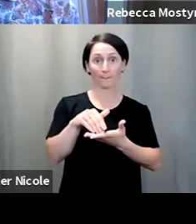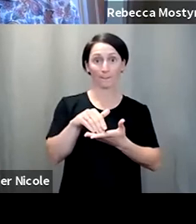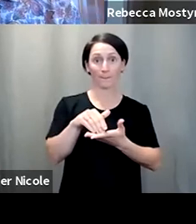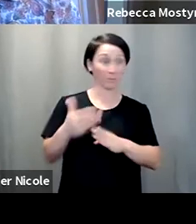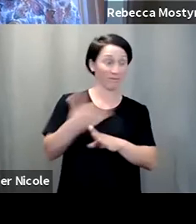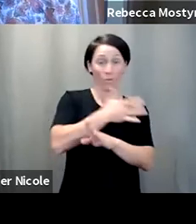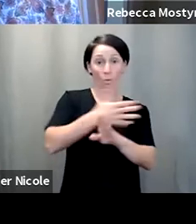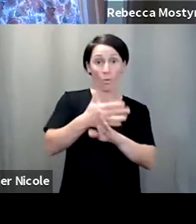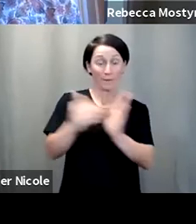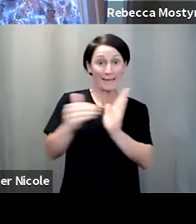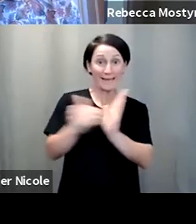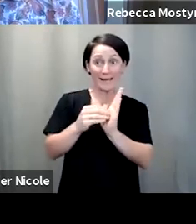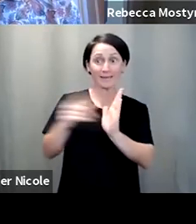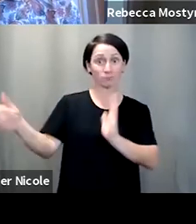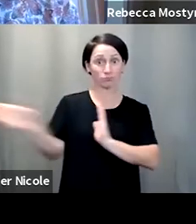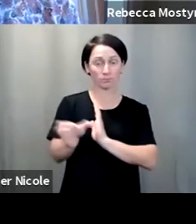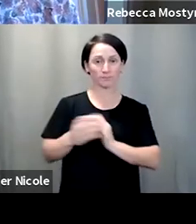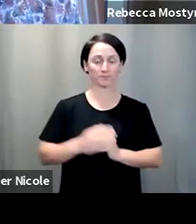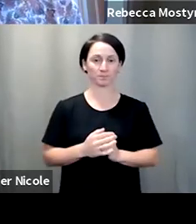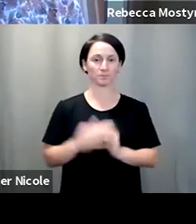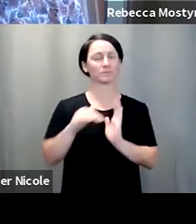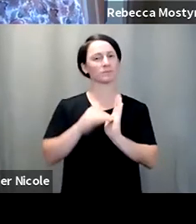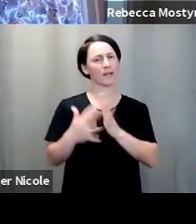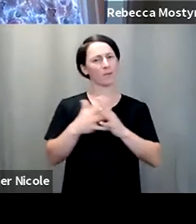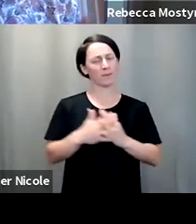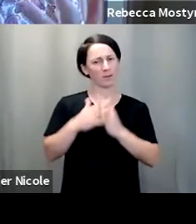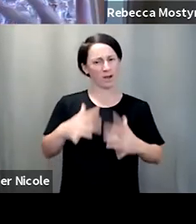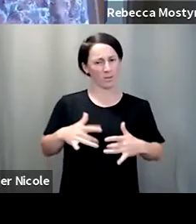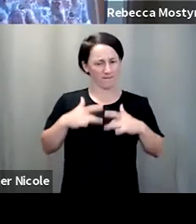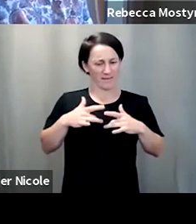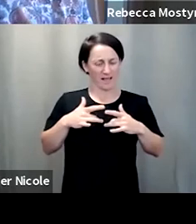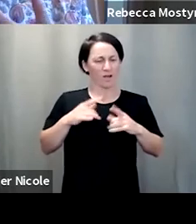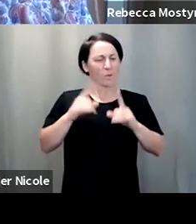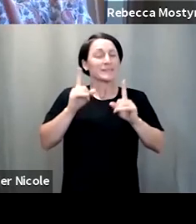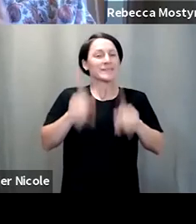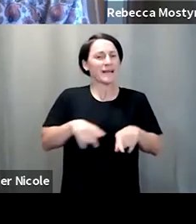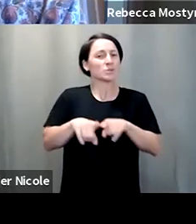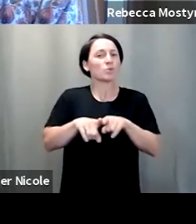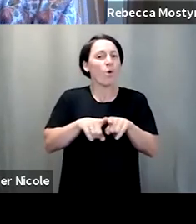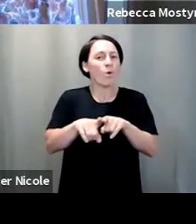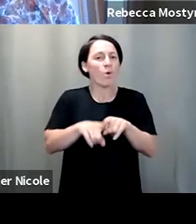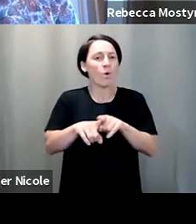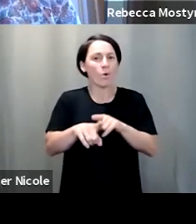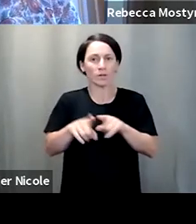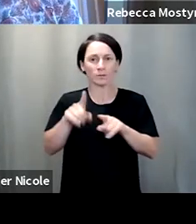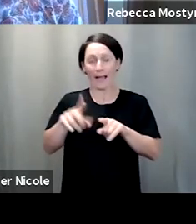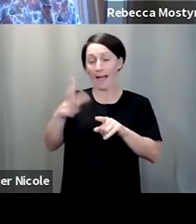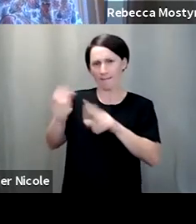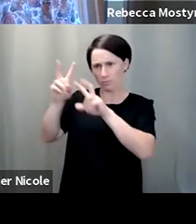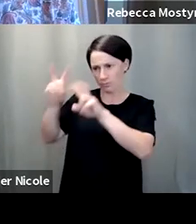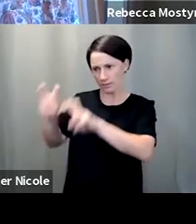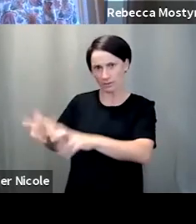learning how to interpret data and make sense of it and let that information infuse their decision-making.